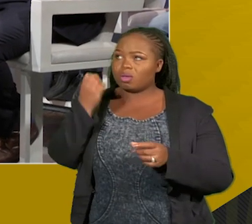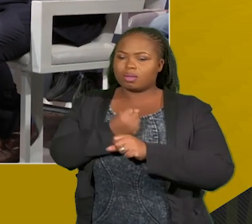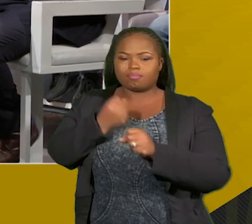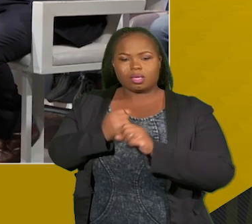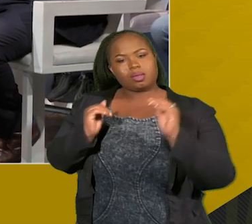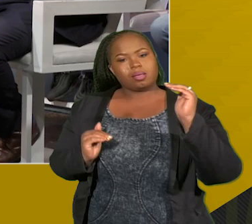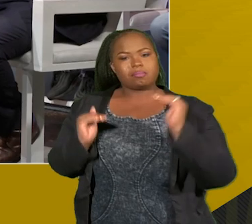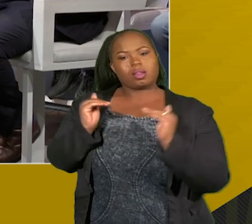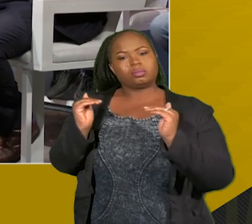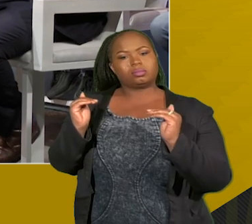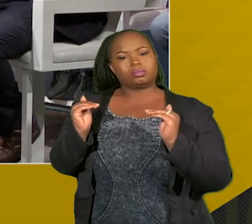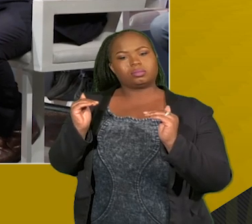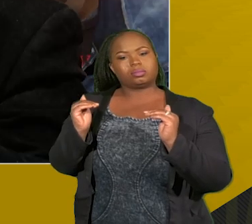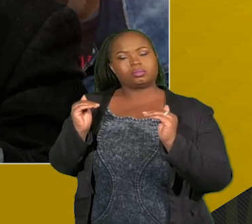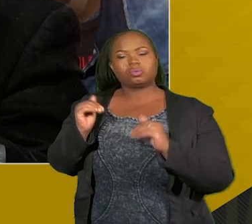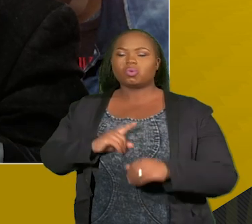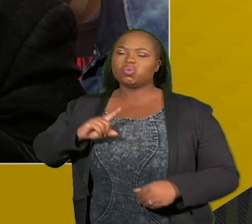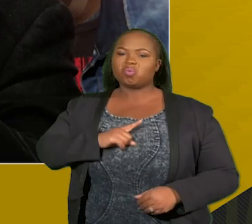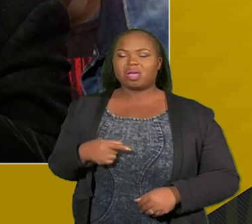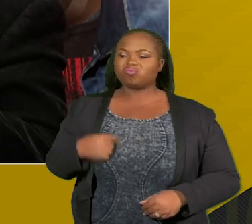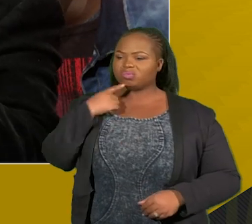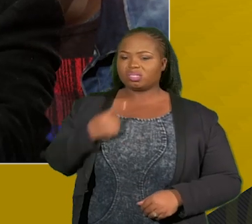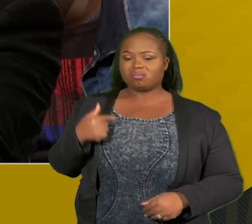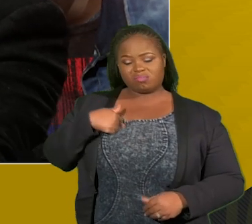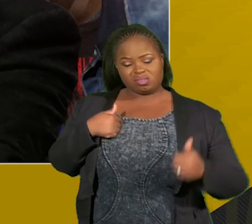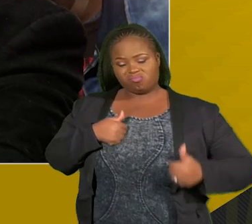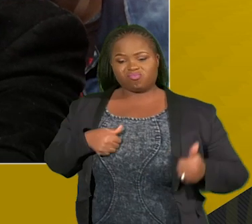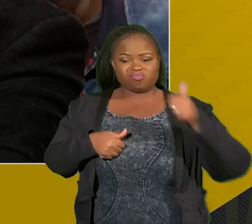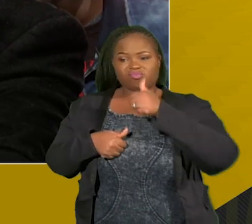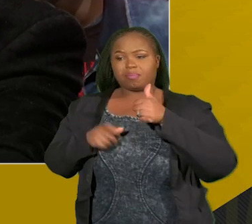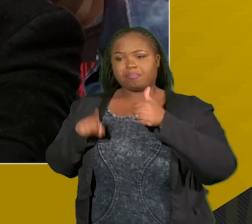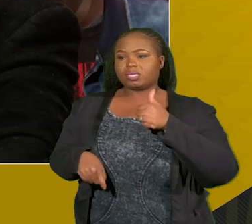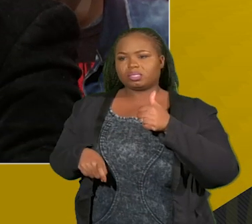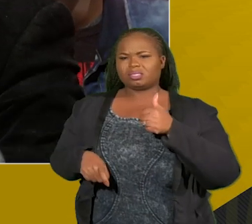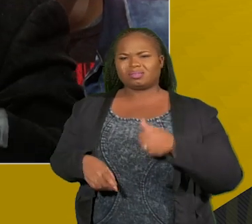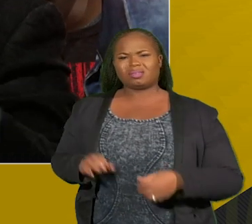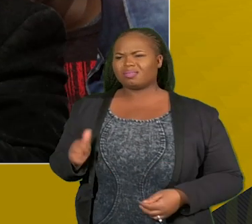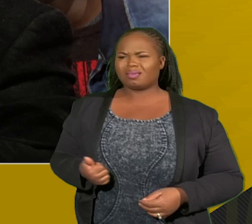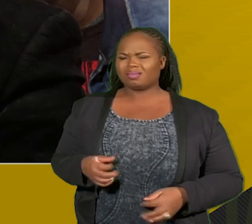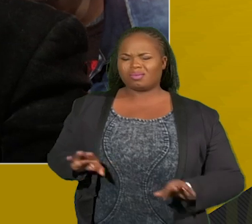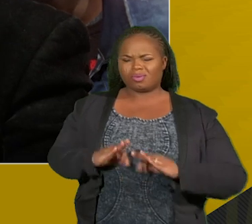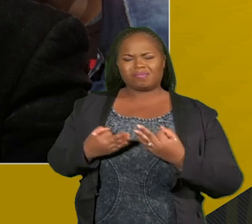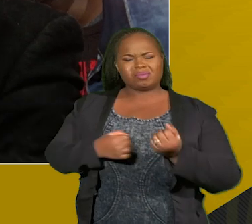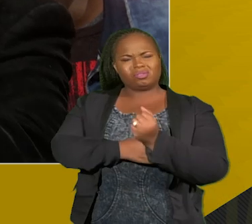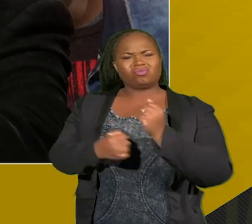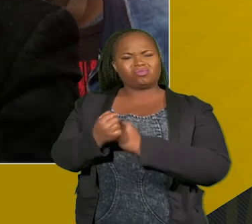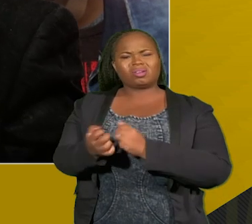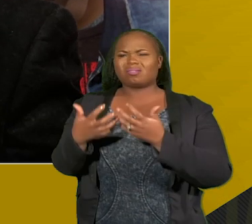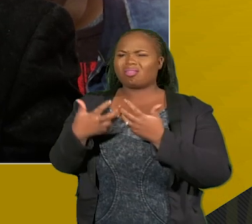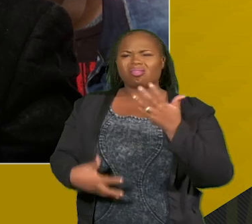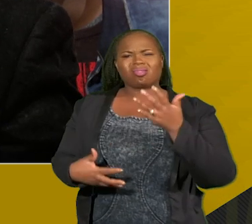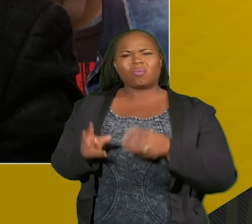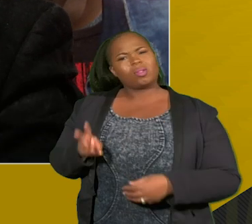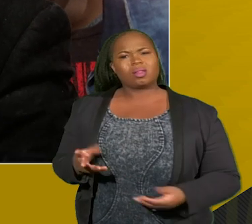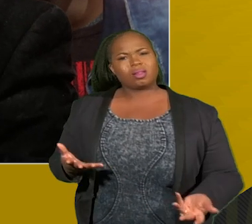now ge re sa ikwishishe rena, we take it gore no I have to have authority over my wife. Then our family structure itlo